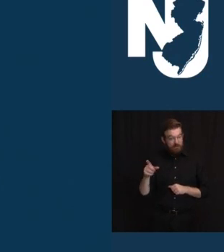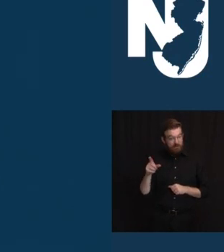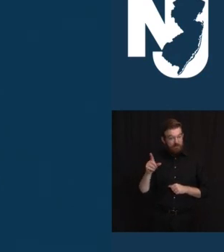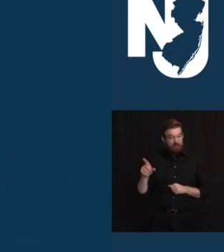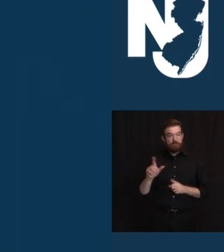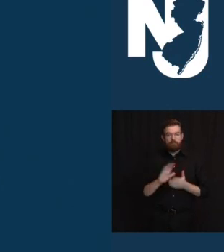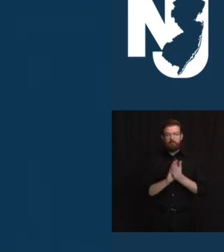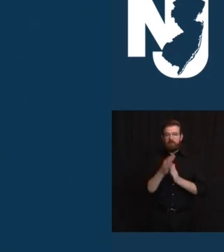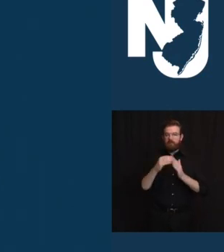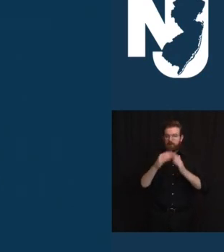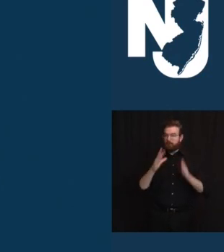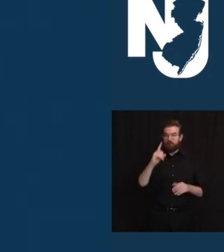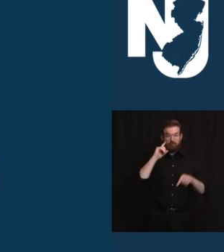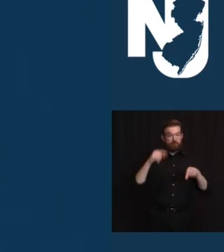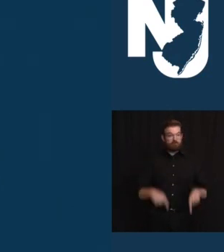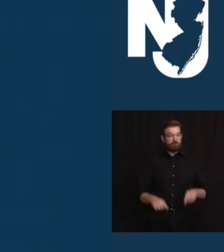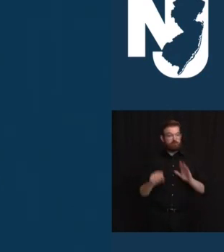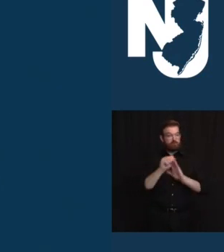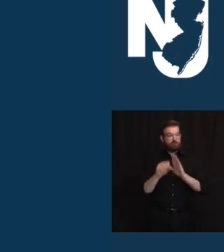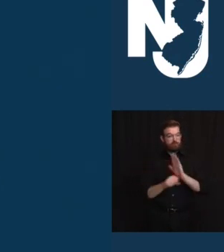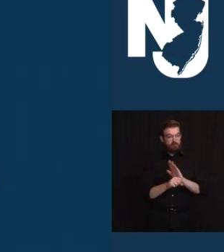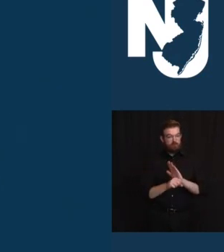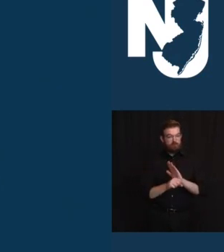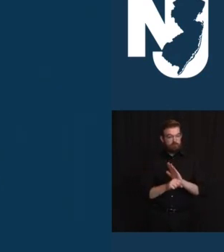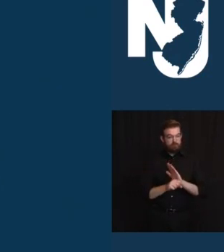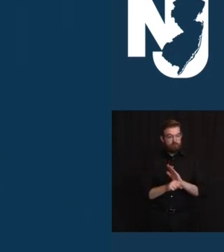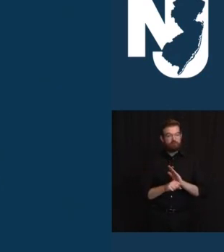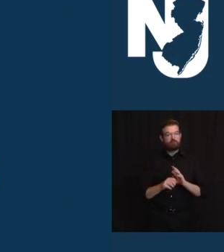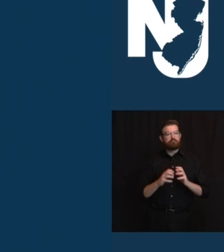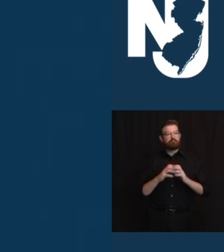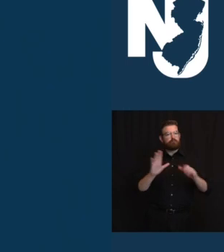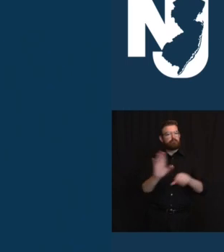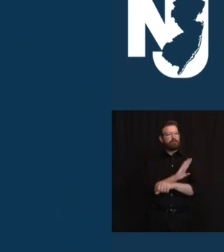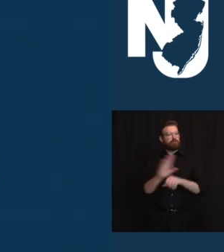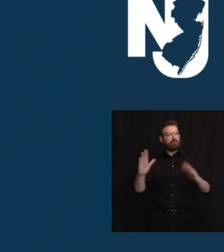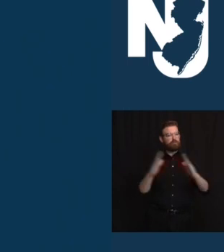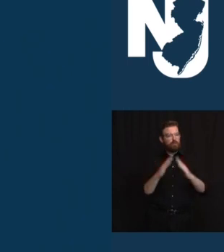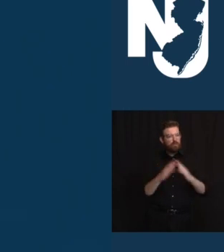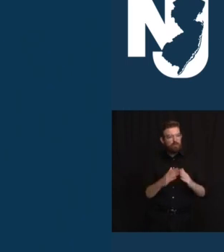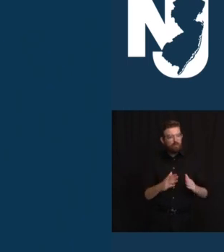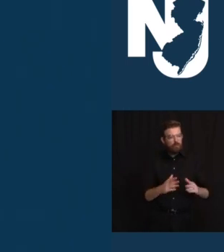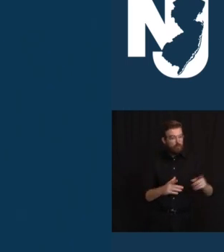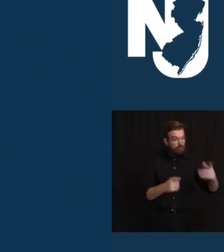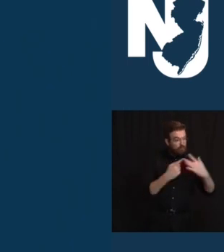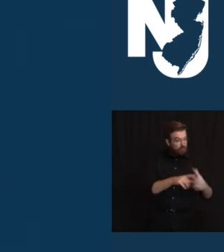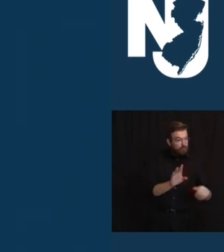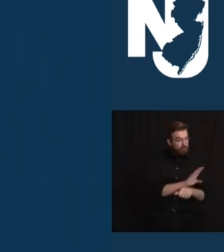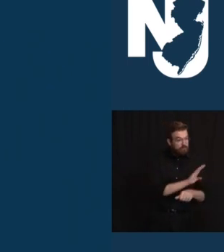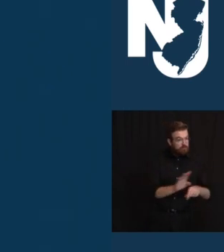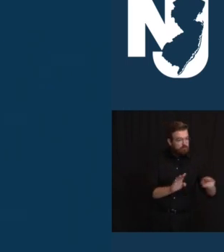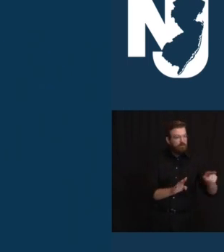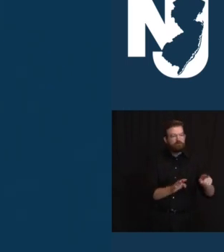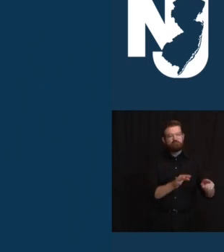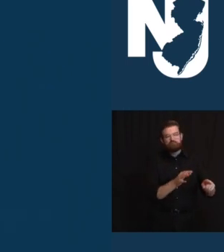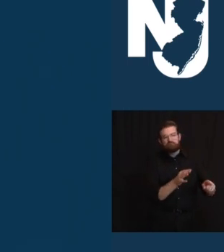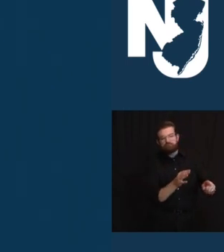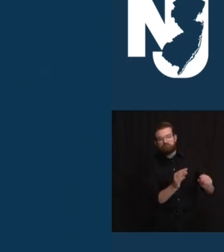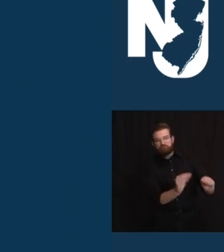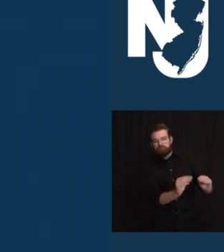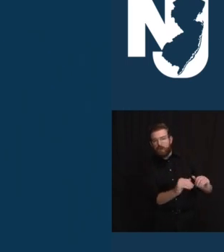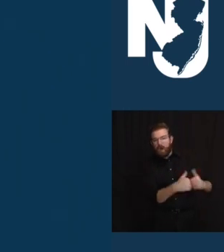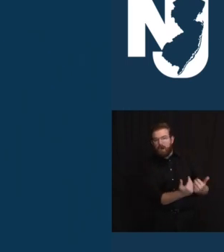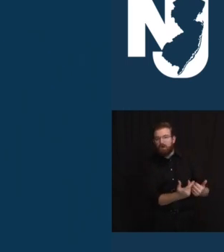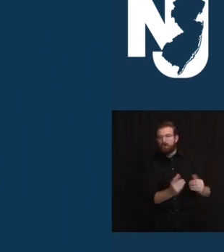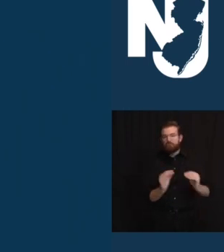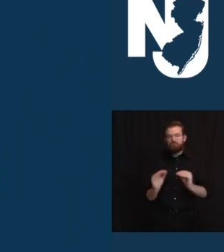now also guides others setting out to start their own businesses as a graduate of Rising Tide Capital's Community